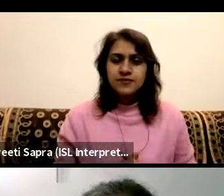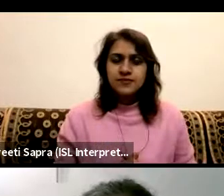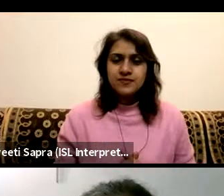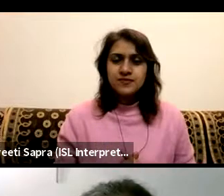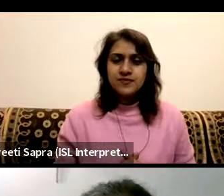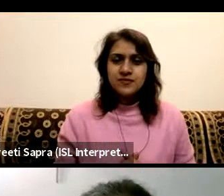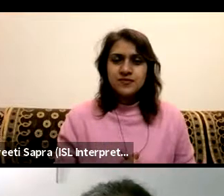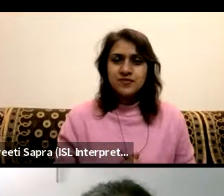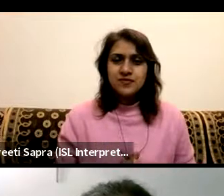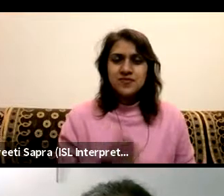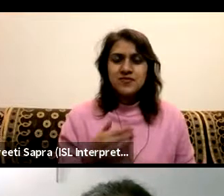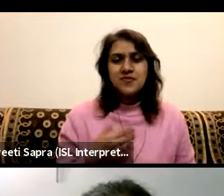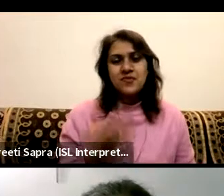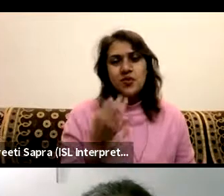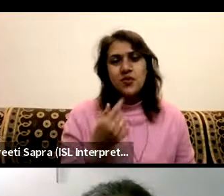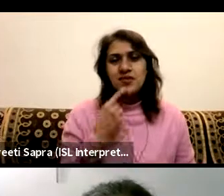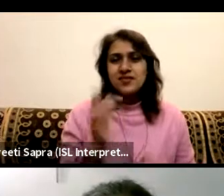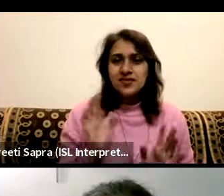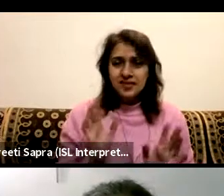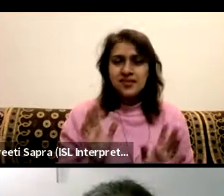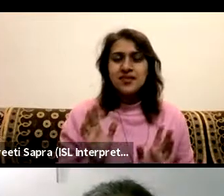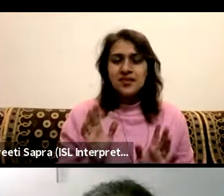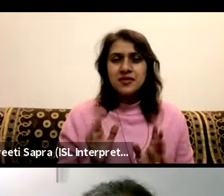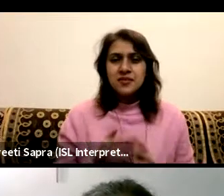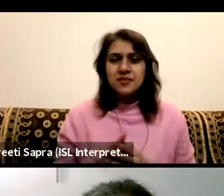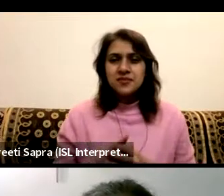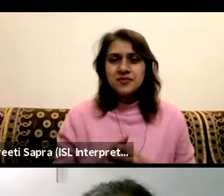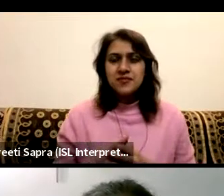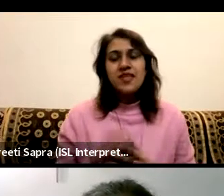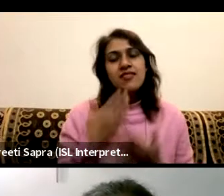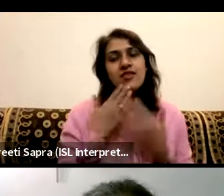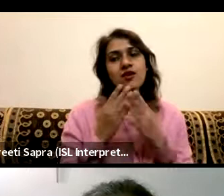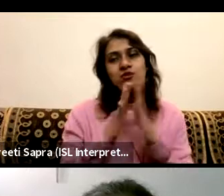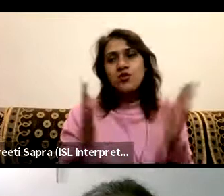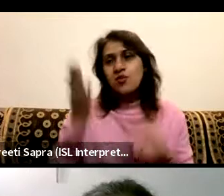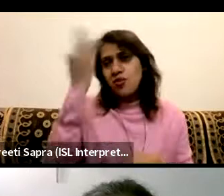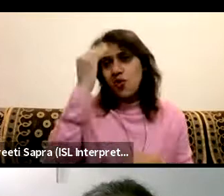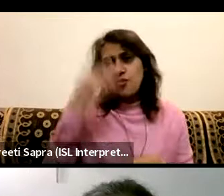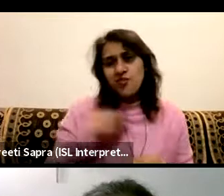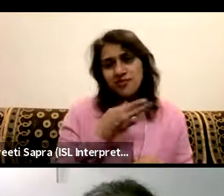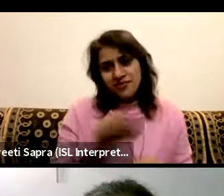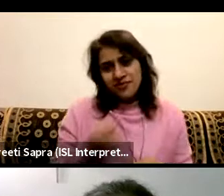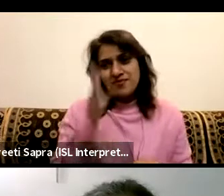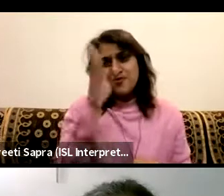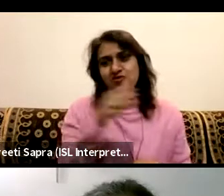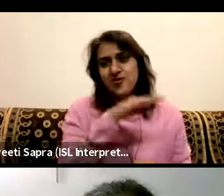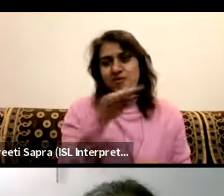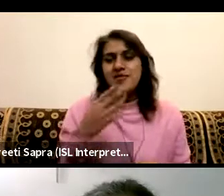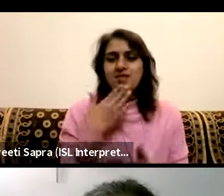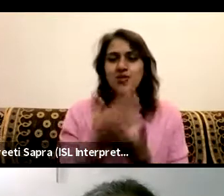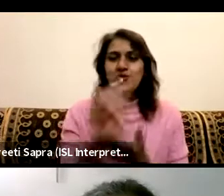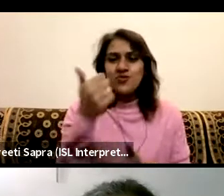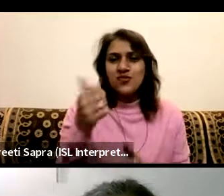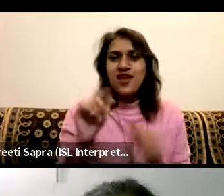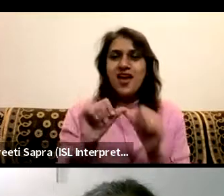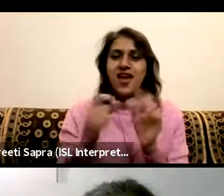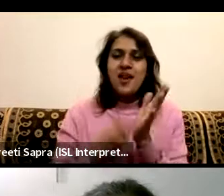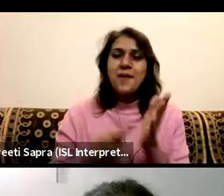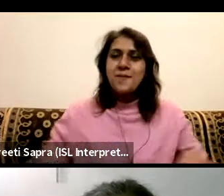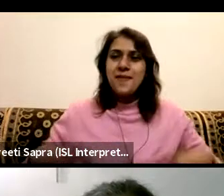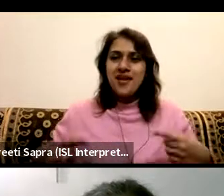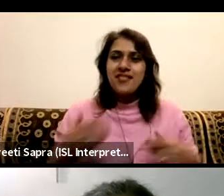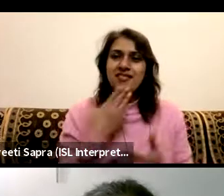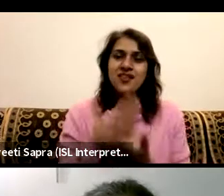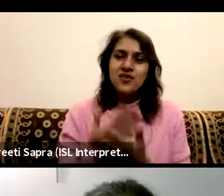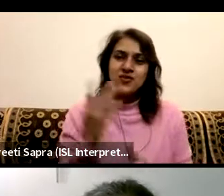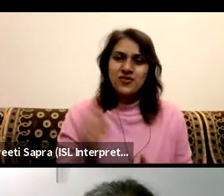in when my time comes, but thank you so much, Arman, for giving this opportunity. Yes, thank you so much, Matthew. It's a very difficult